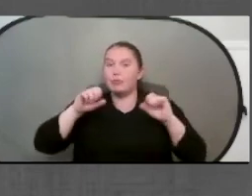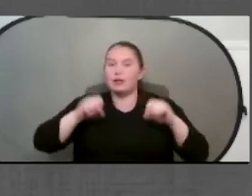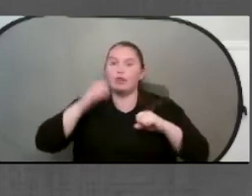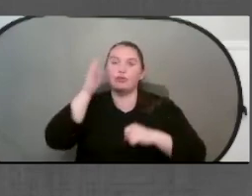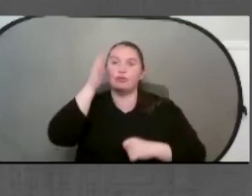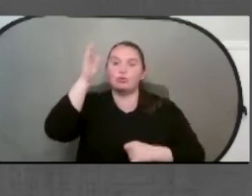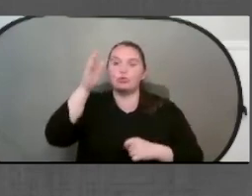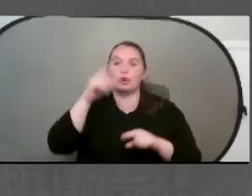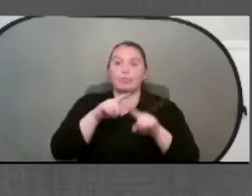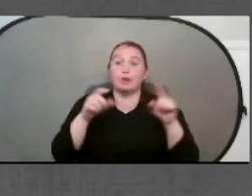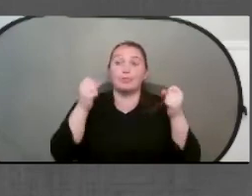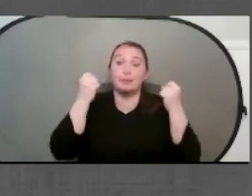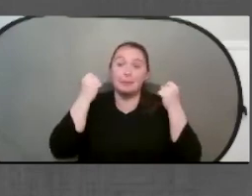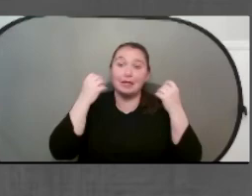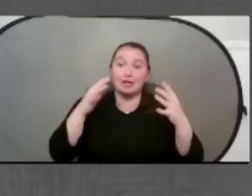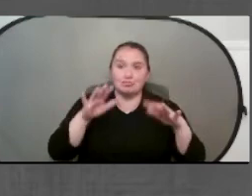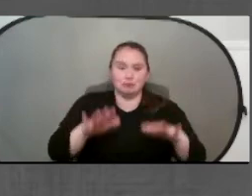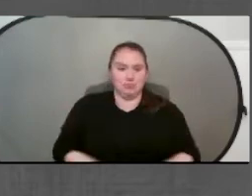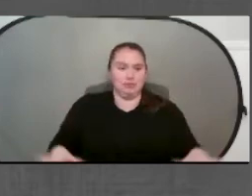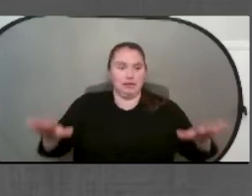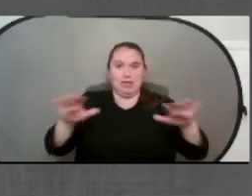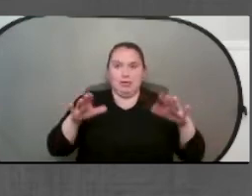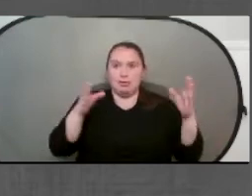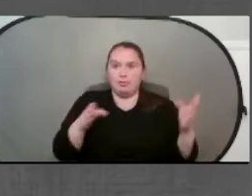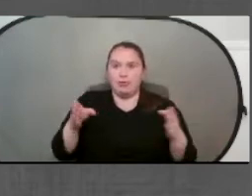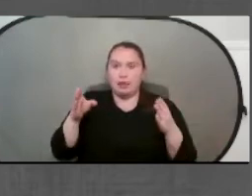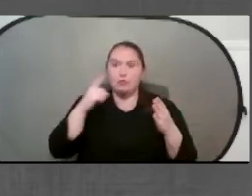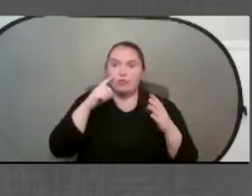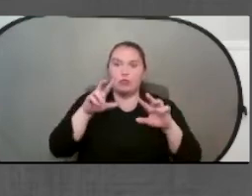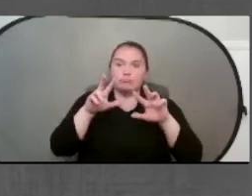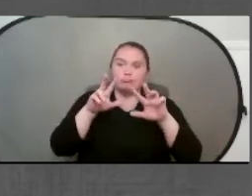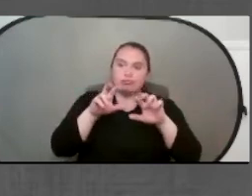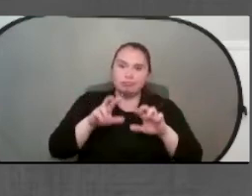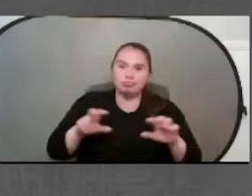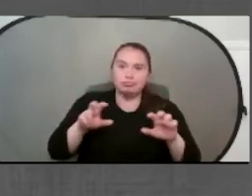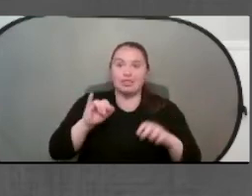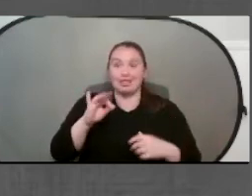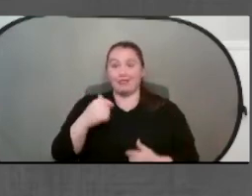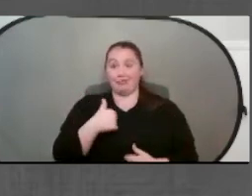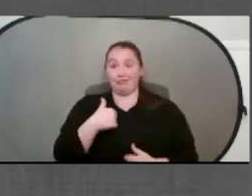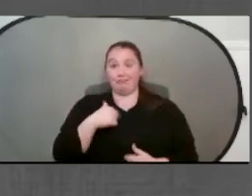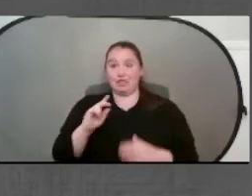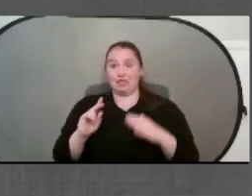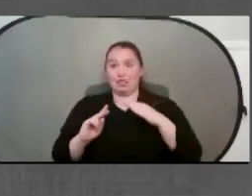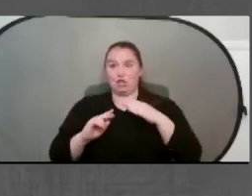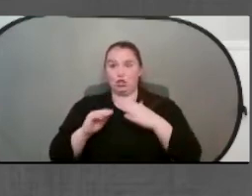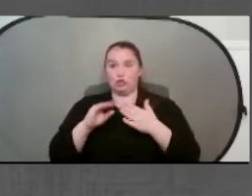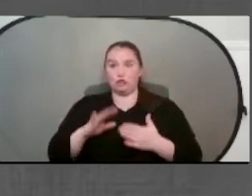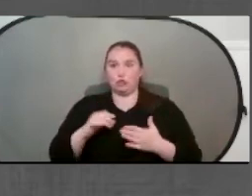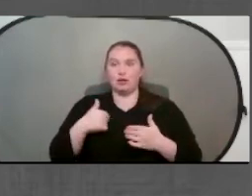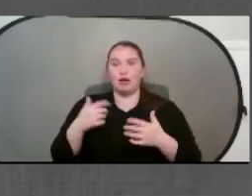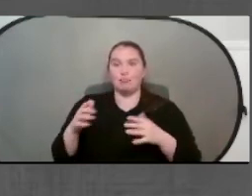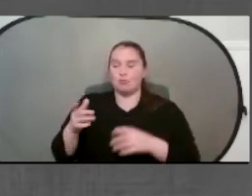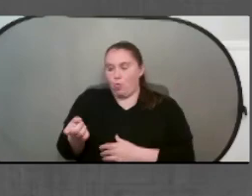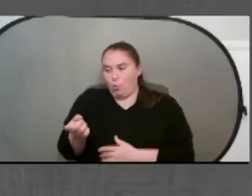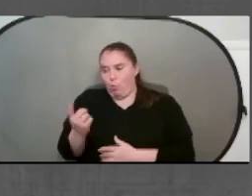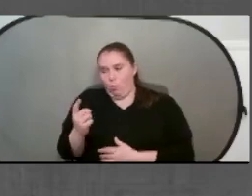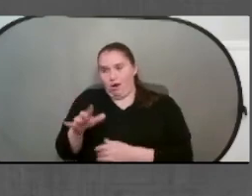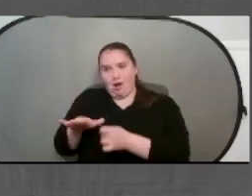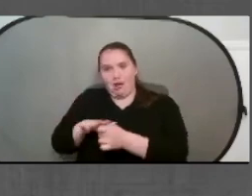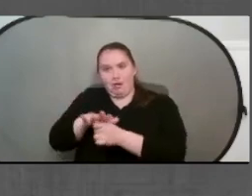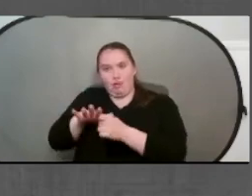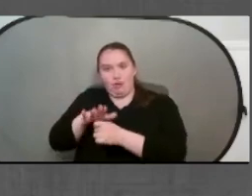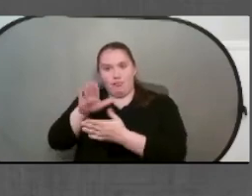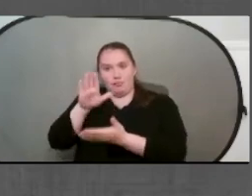strides in space planning to break it down. And so if I'm a kindergarten student, I'm pretty much in one wing of the